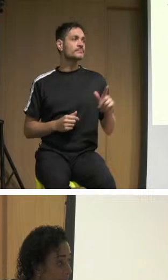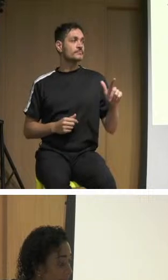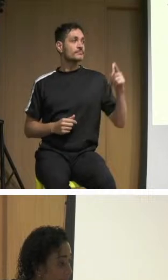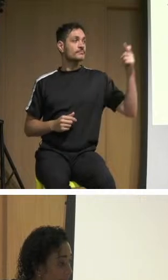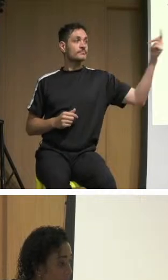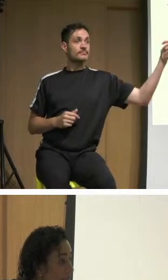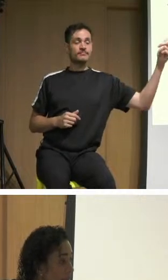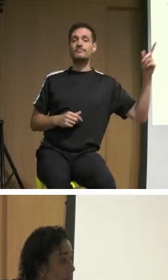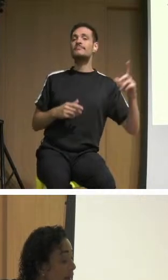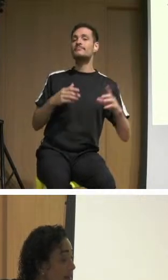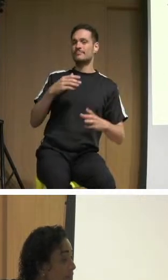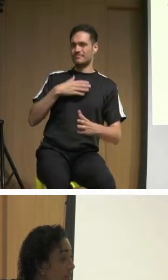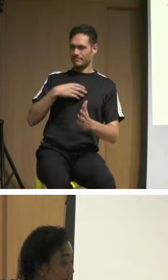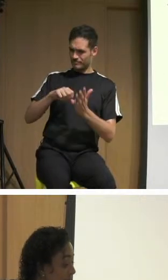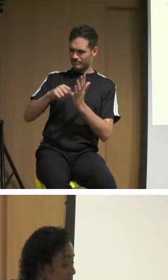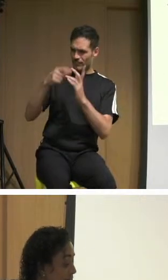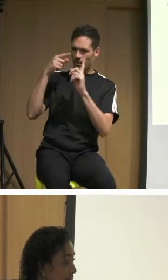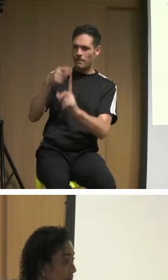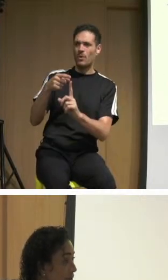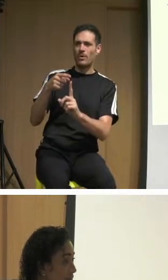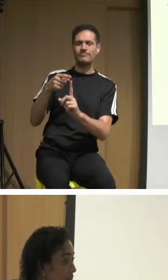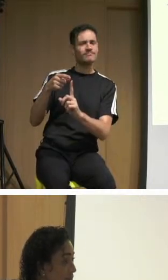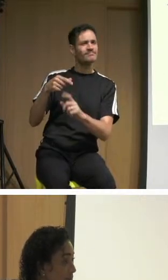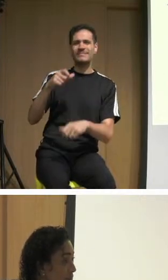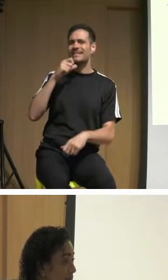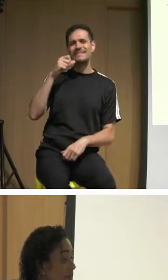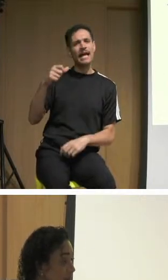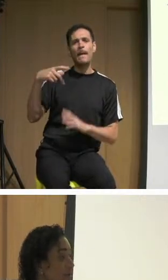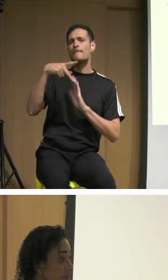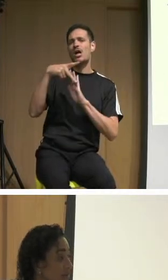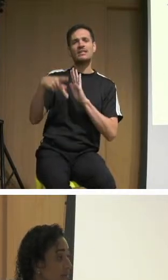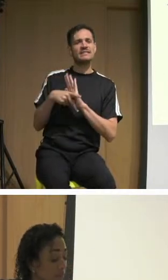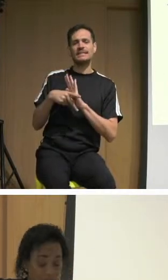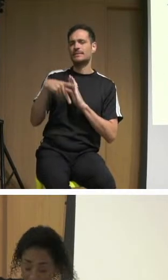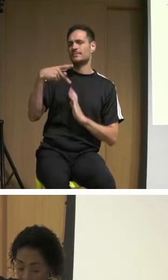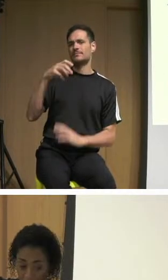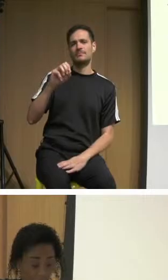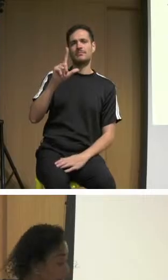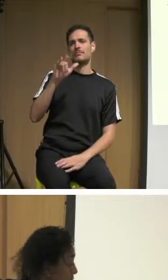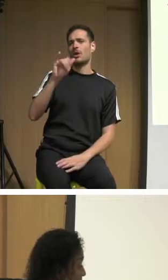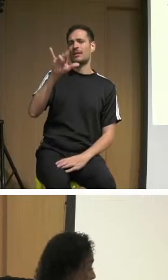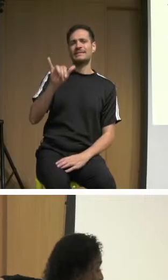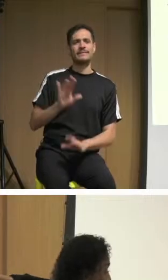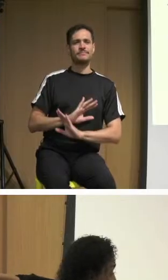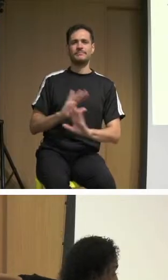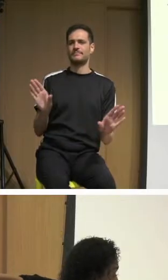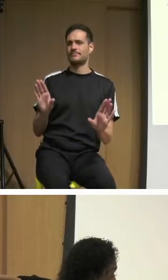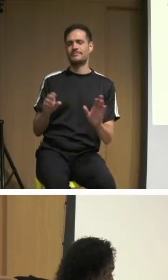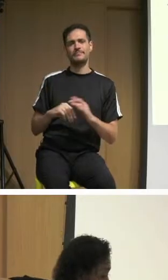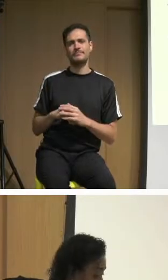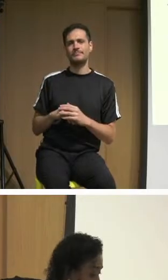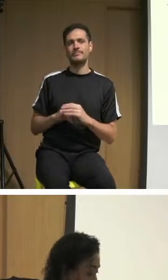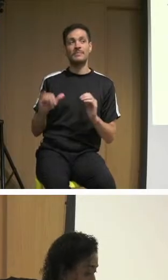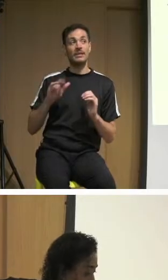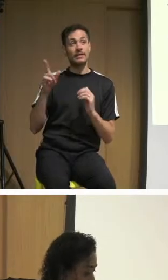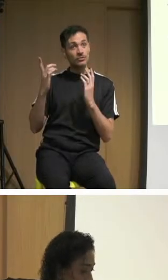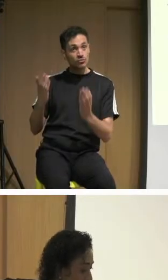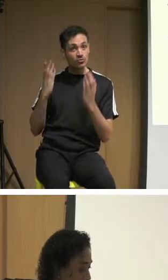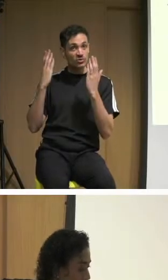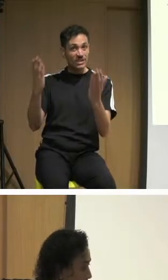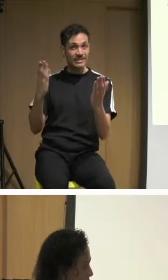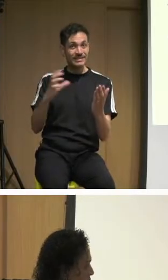not policy. The key point is that this is not policy. This is, as you suggested,